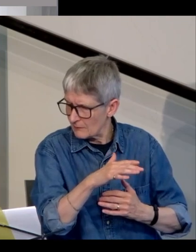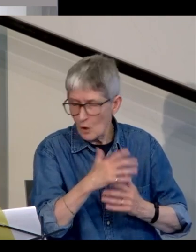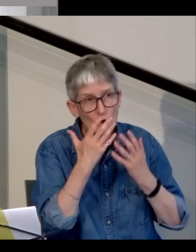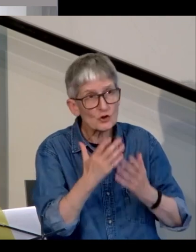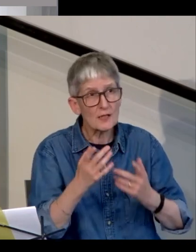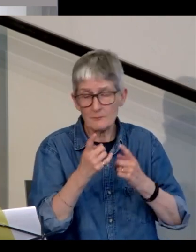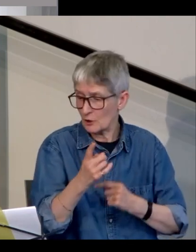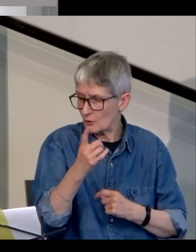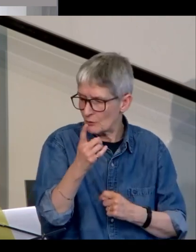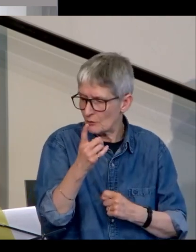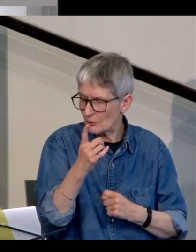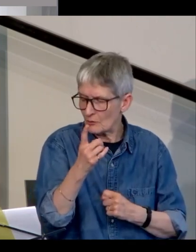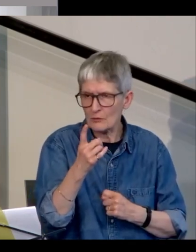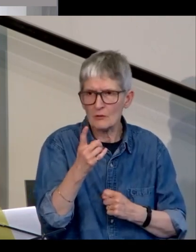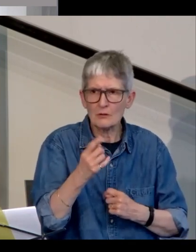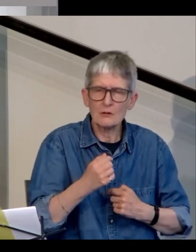I worship you.